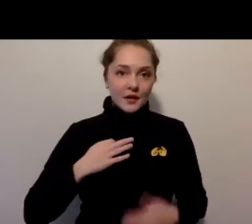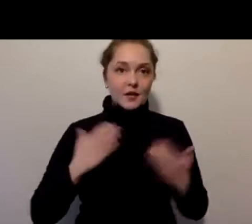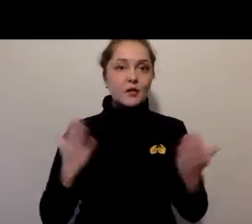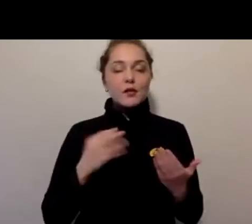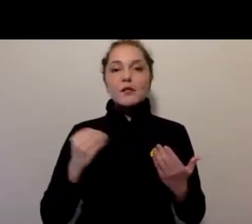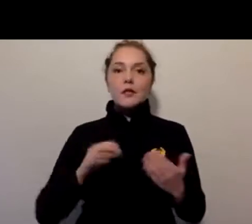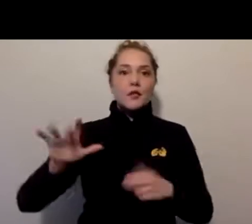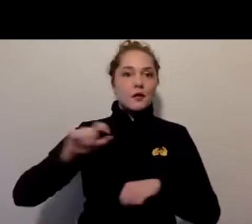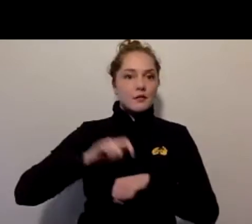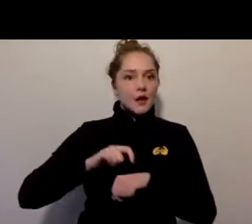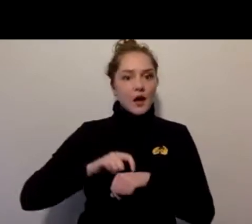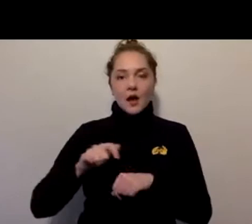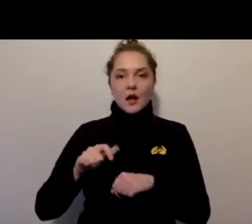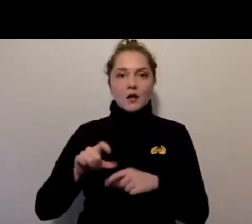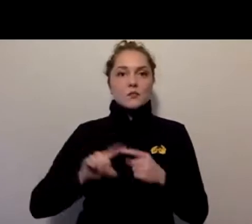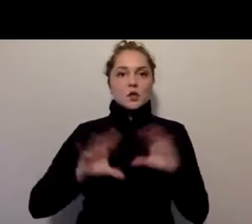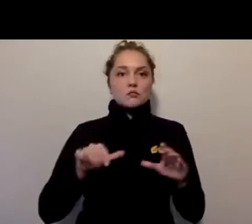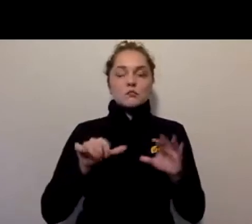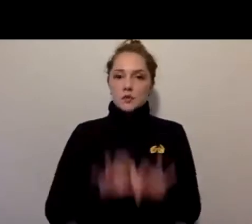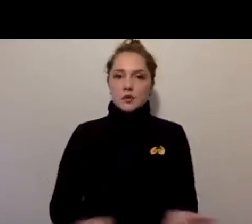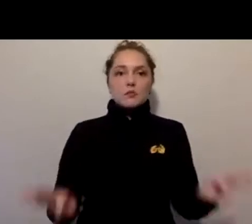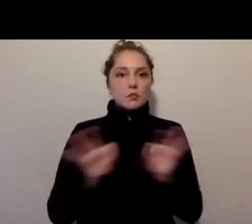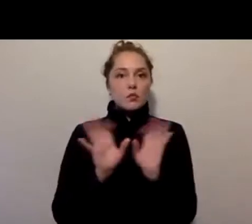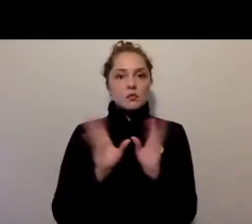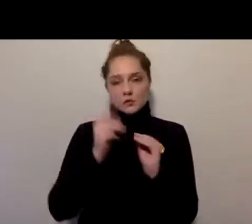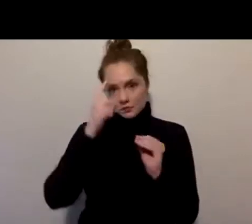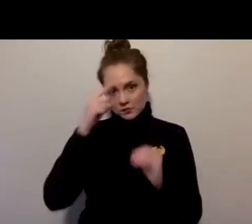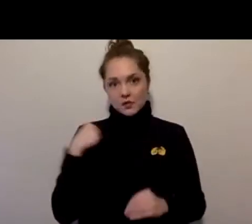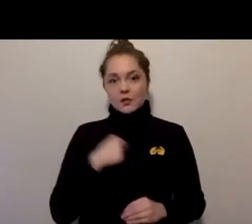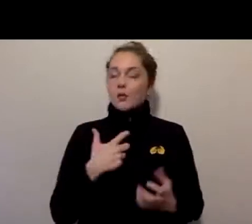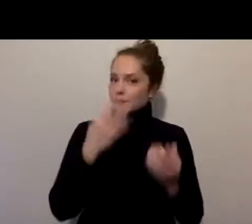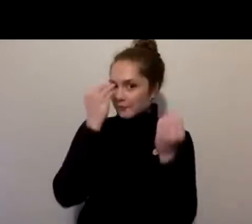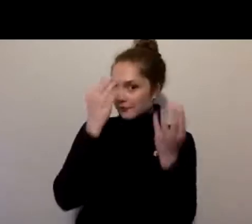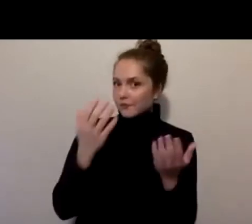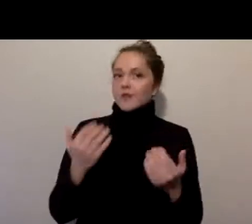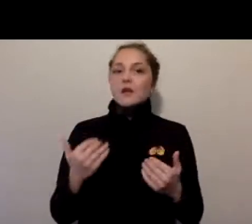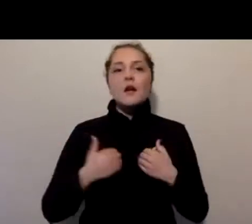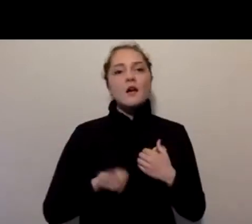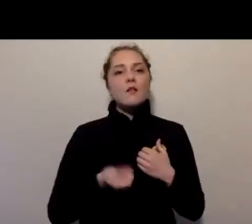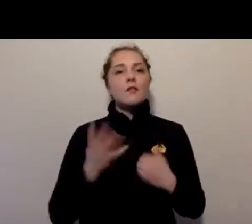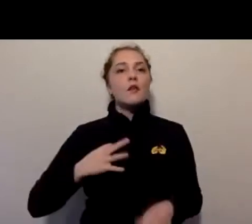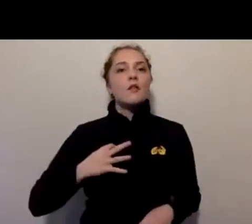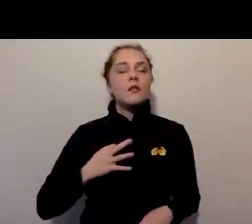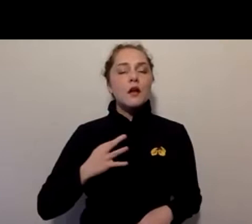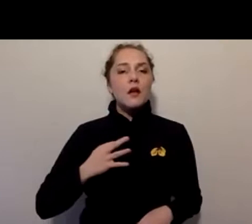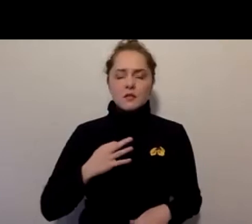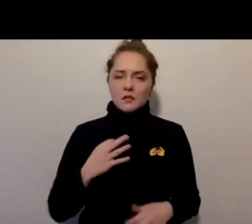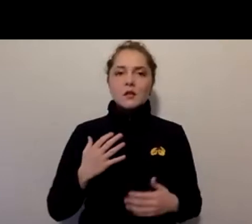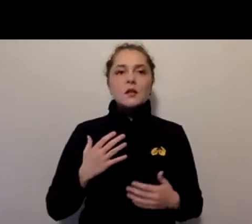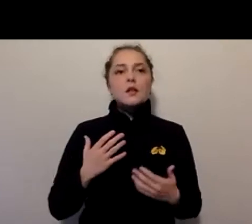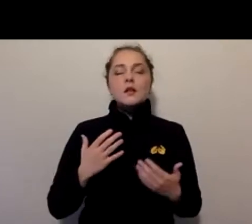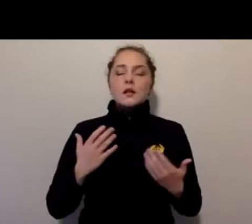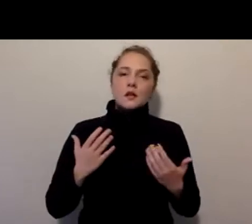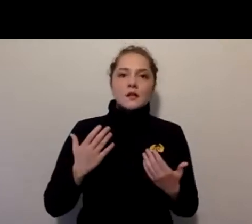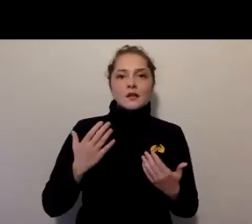their time to do this important session for us. But want y'all to know that there were several candidates that, knowing even that they